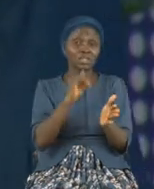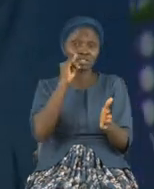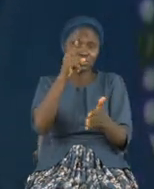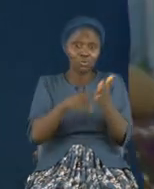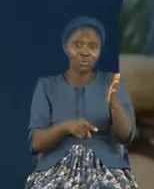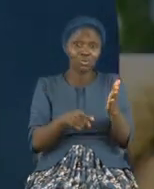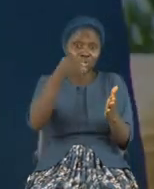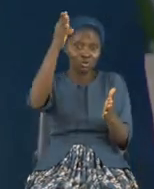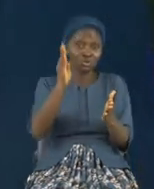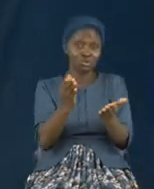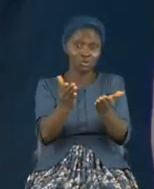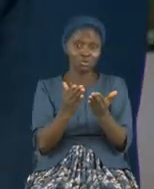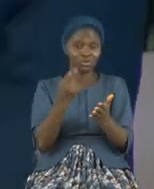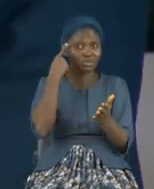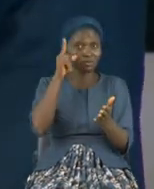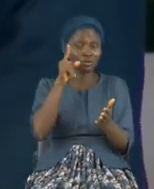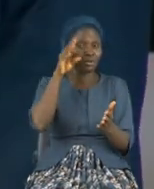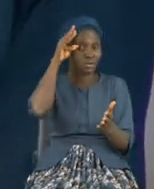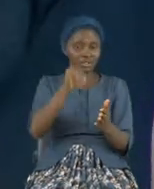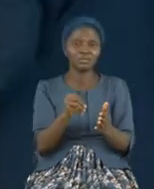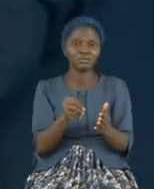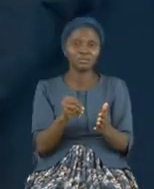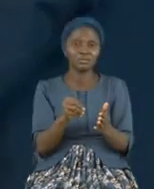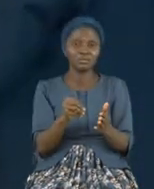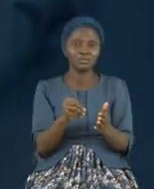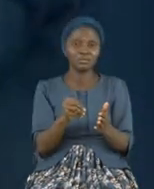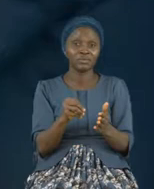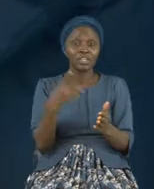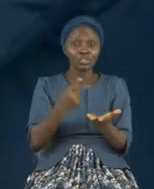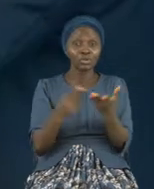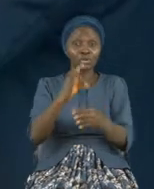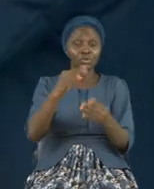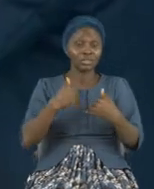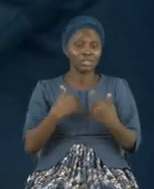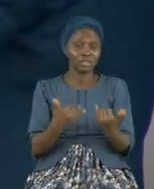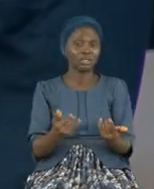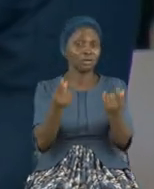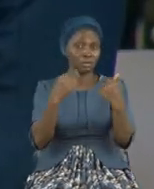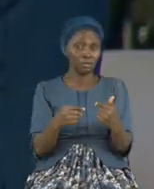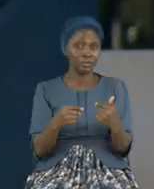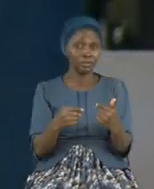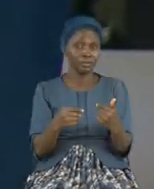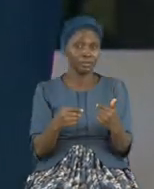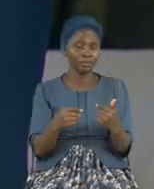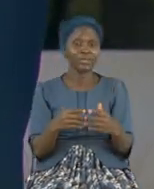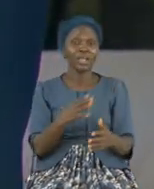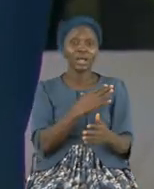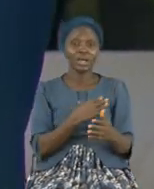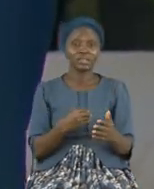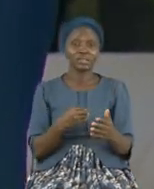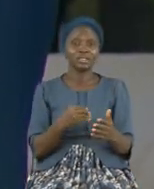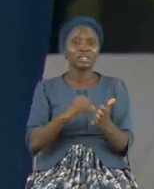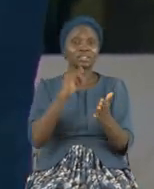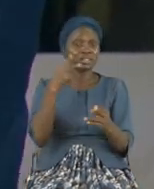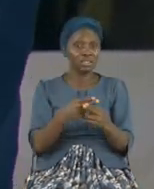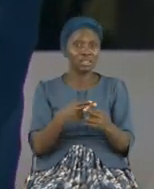knew that the Holy Ghost has now come, and it makes the name of